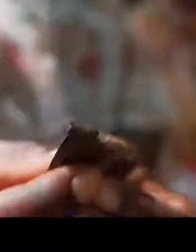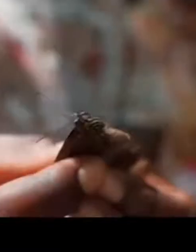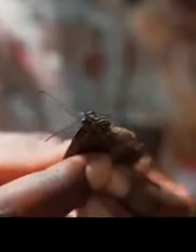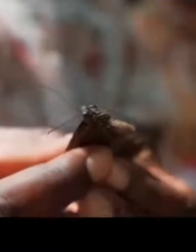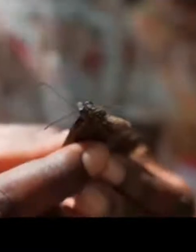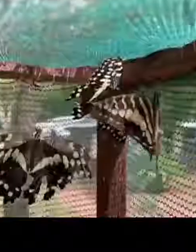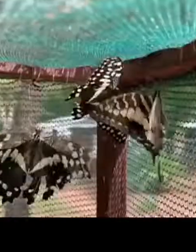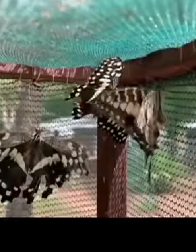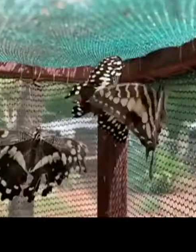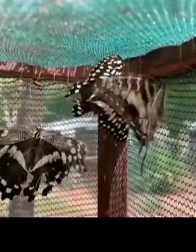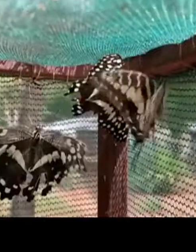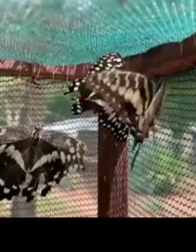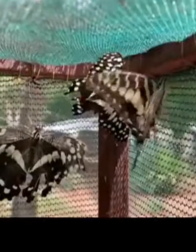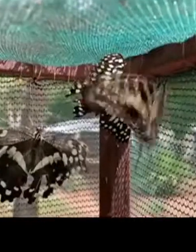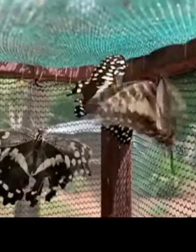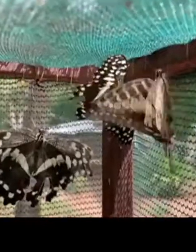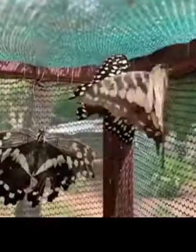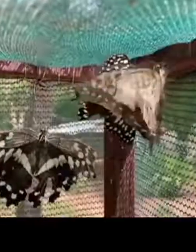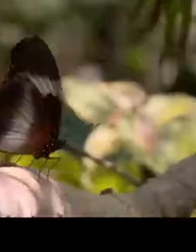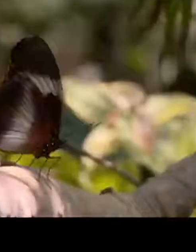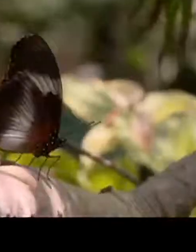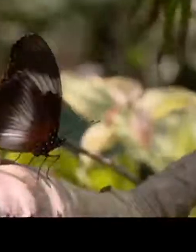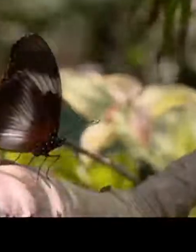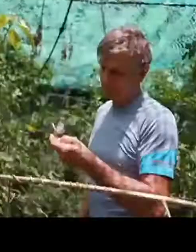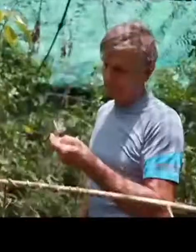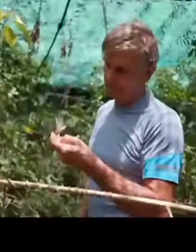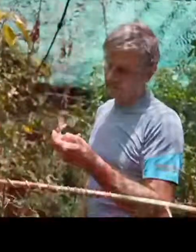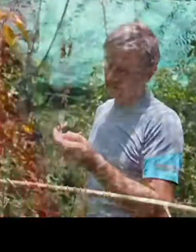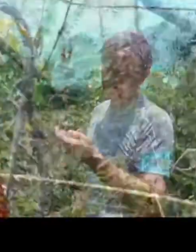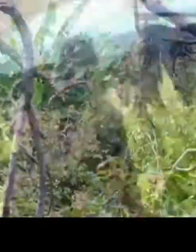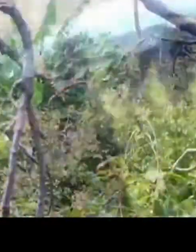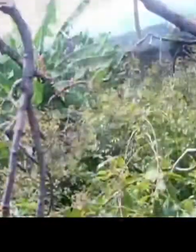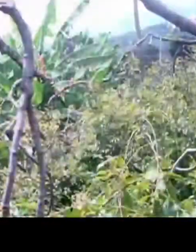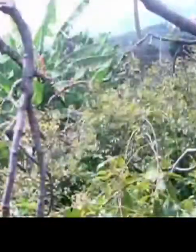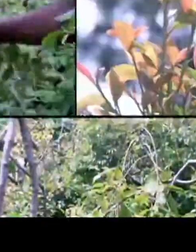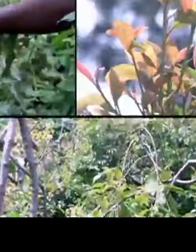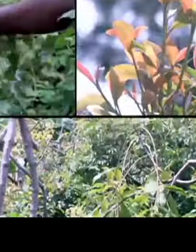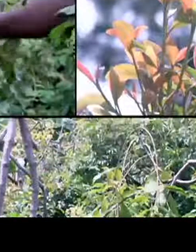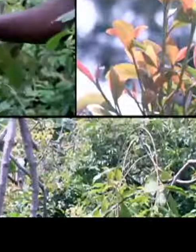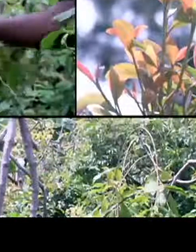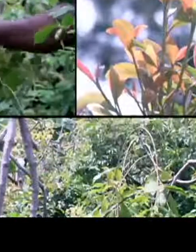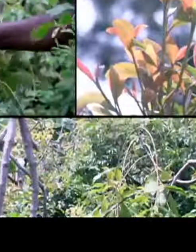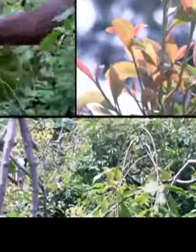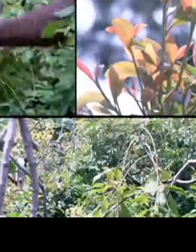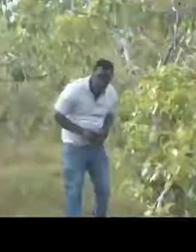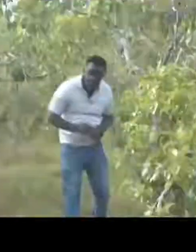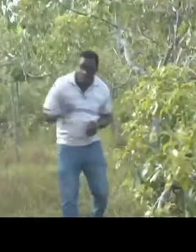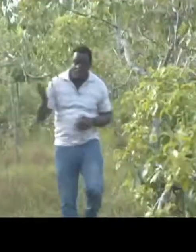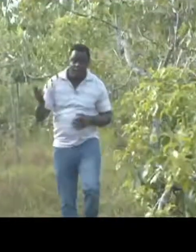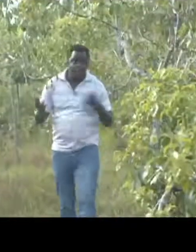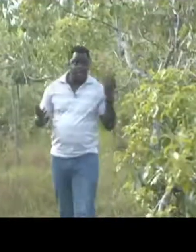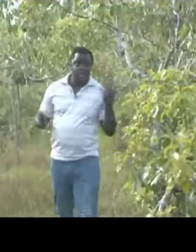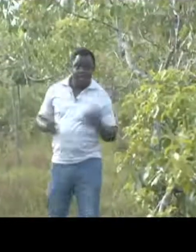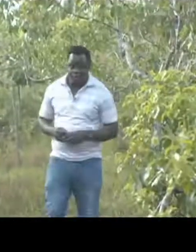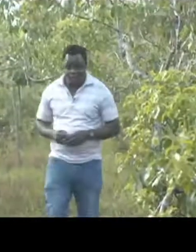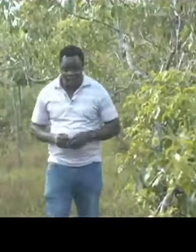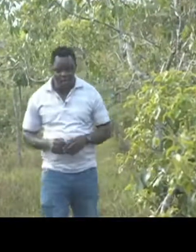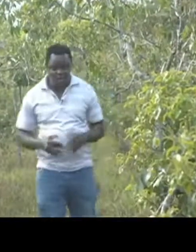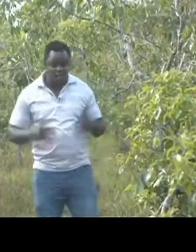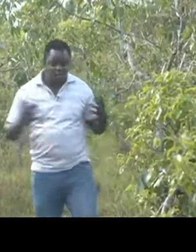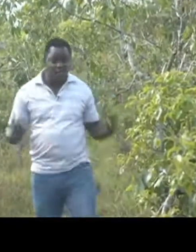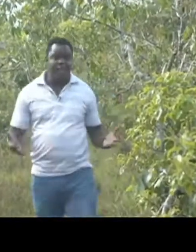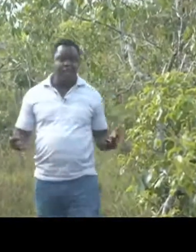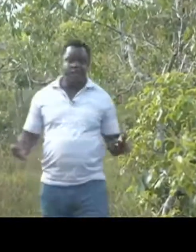found hidden treasures in butterfly farming. I am in Meru in eastern Kenya, where the growing and selling of